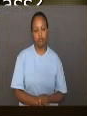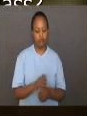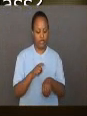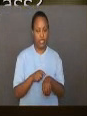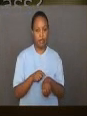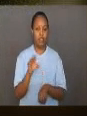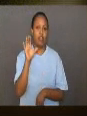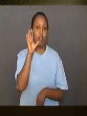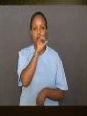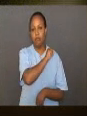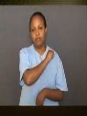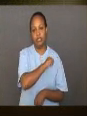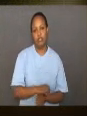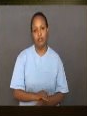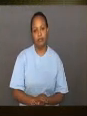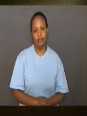Time's up.